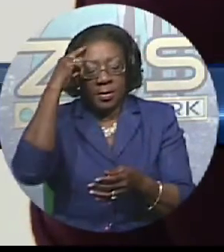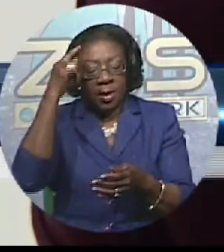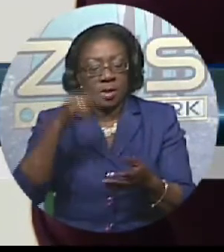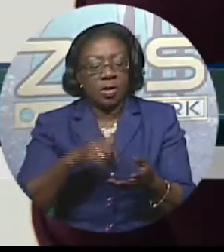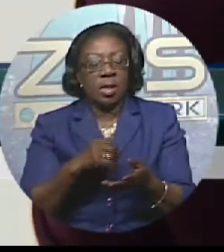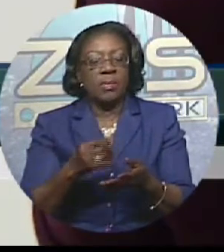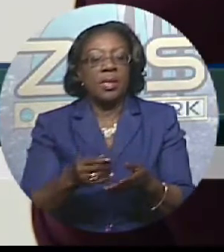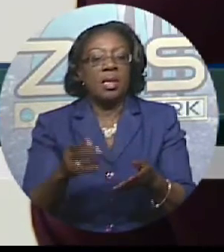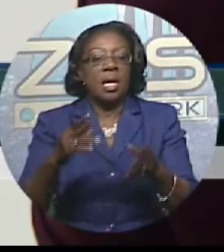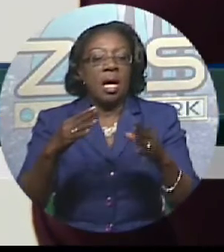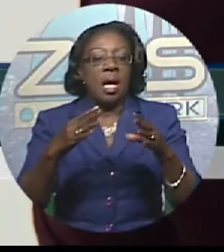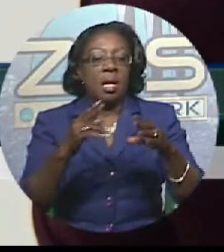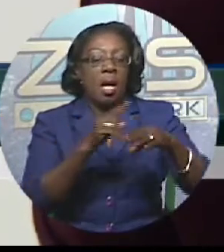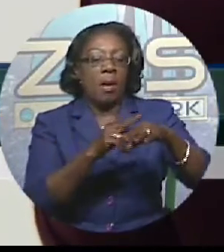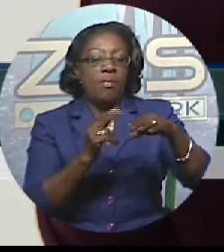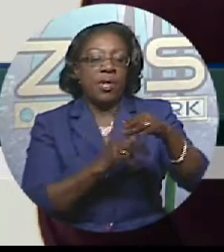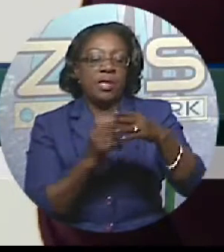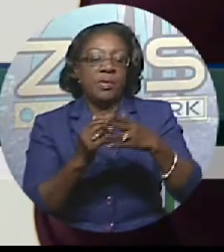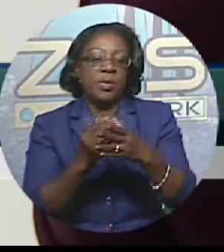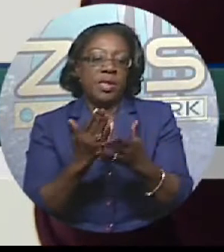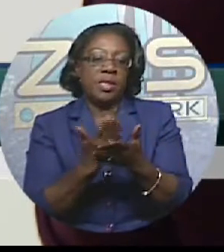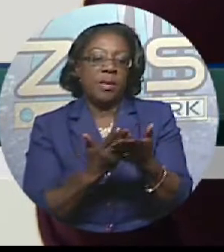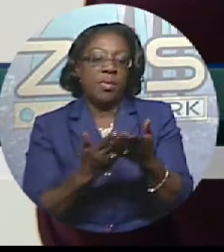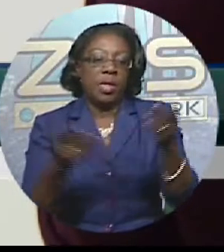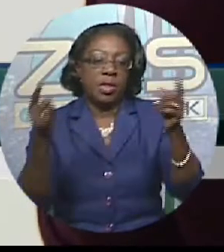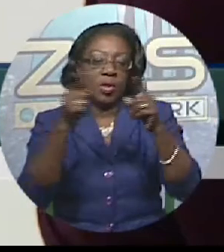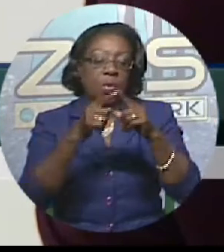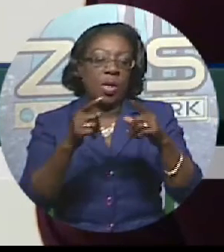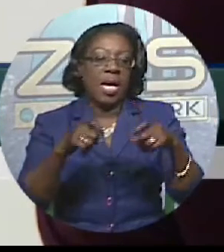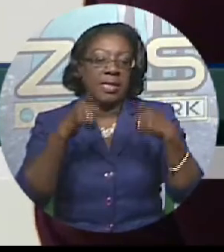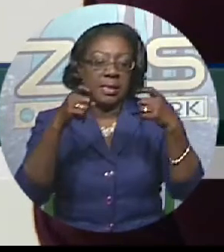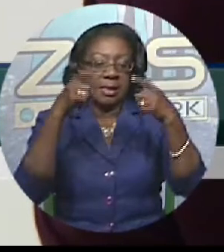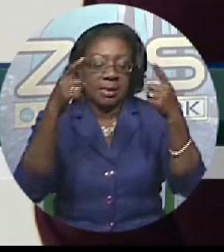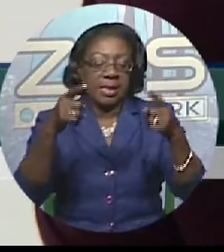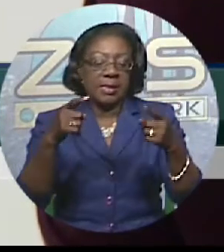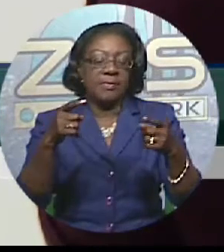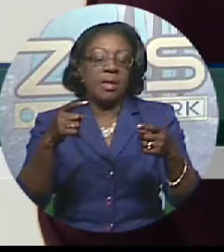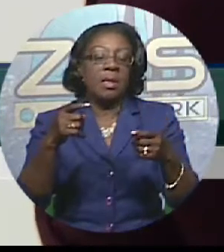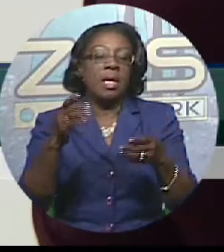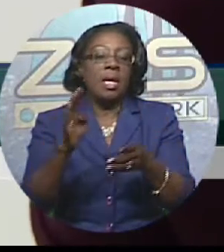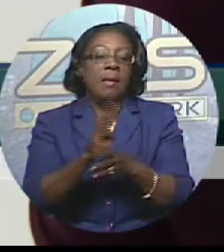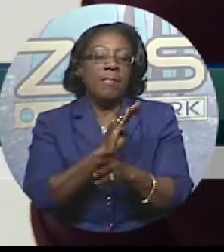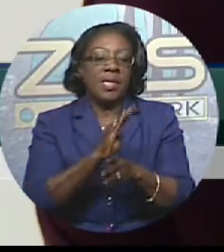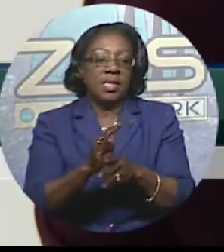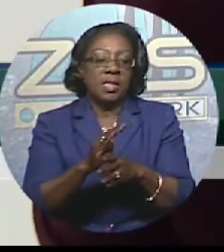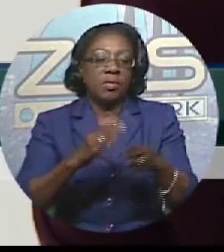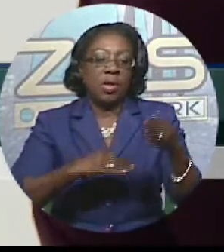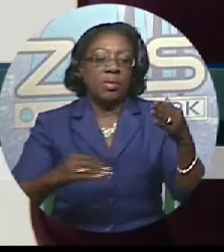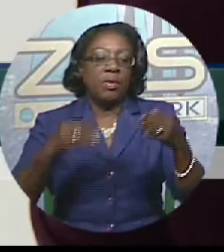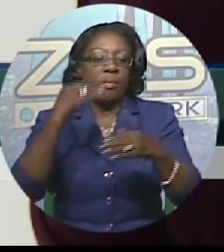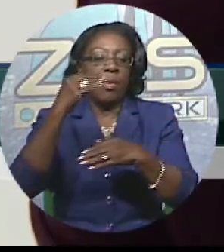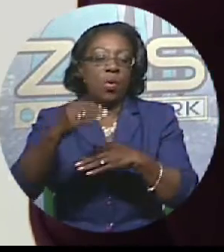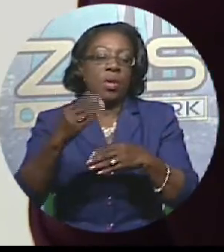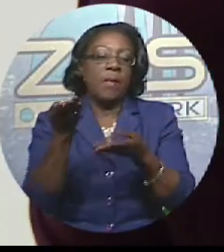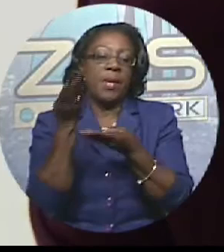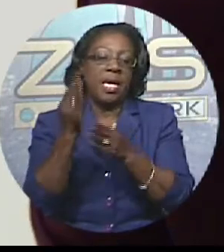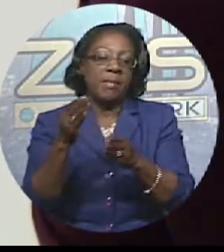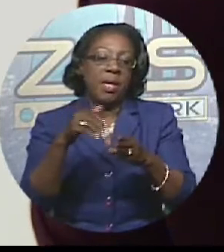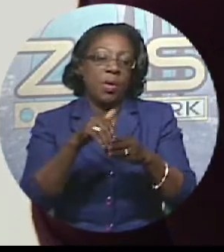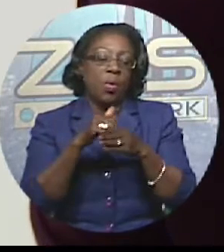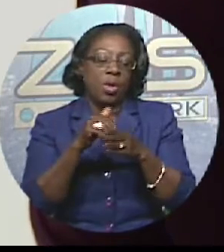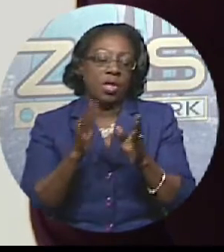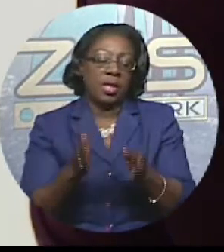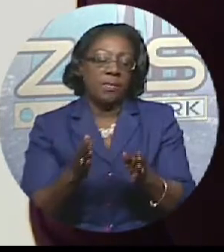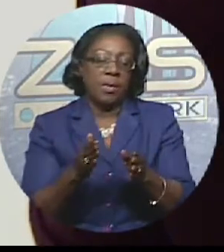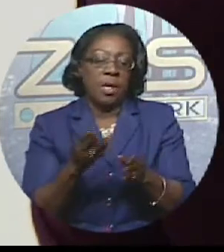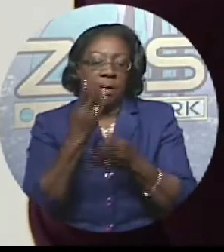bridge between somebody's goals and a successful business. That's what OWN wants to be. We want to promote Bahamian ownership. Visionaire of